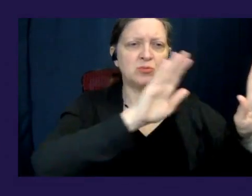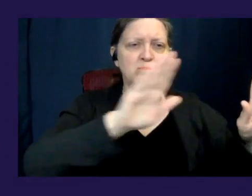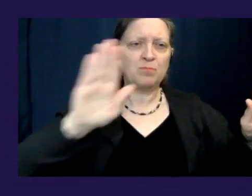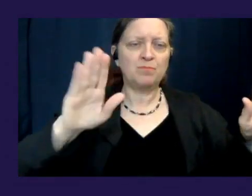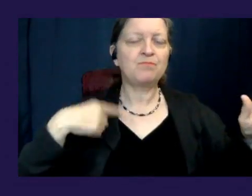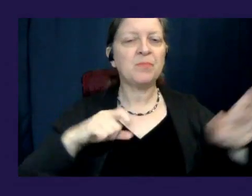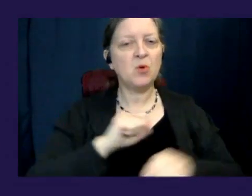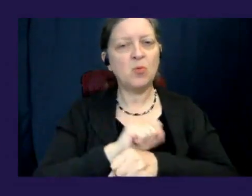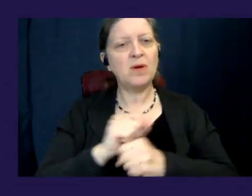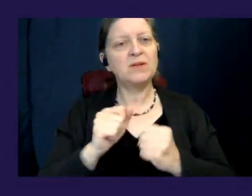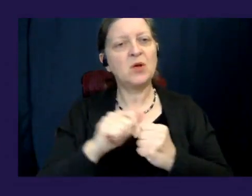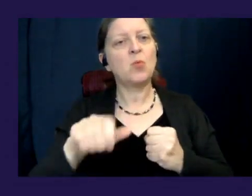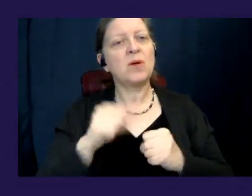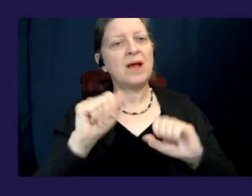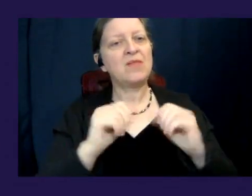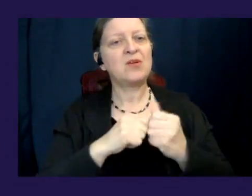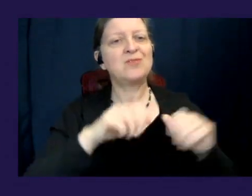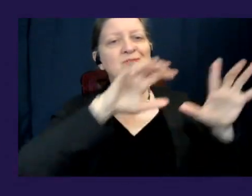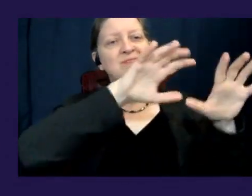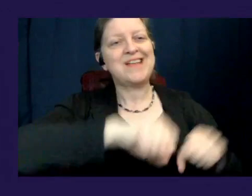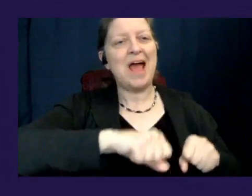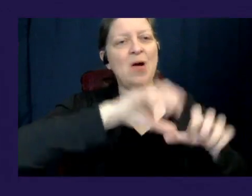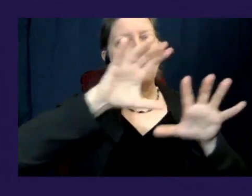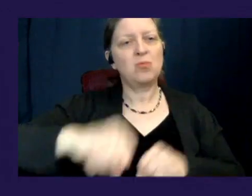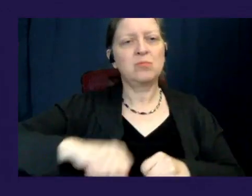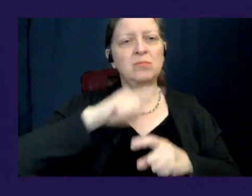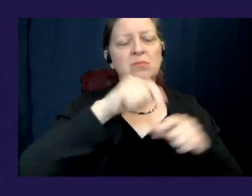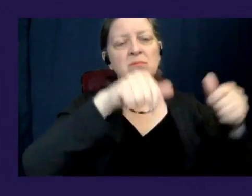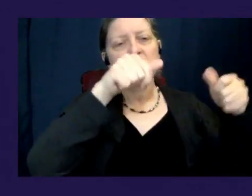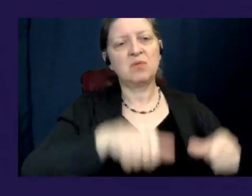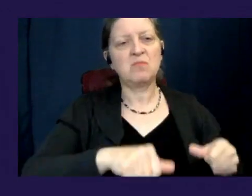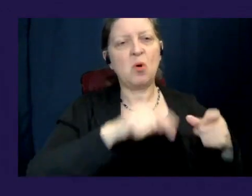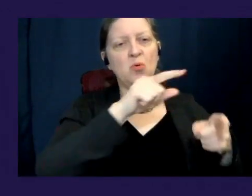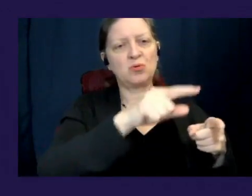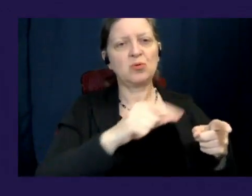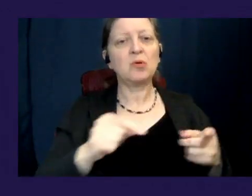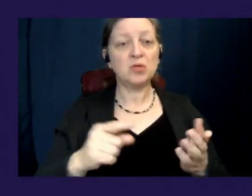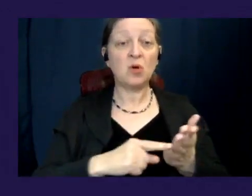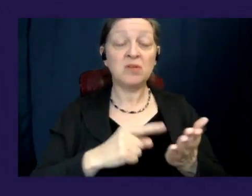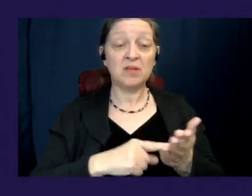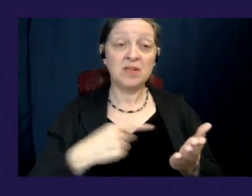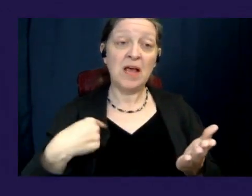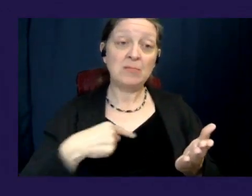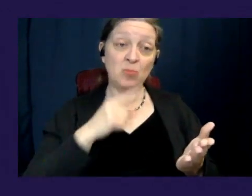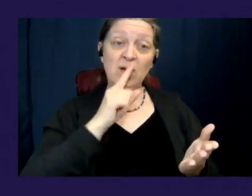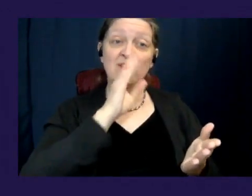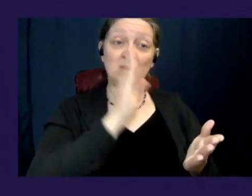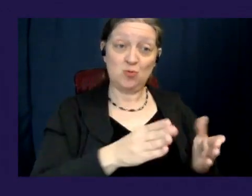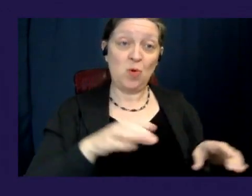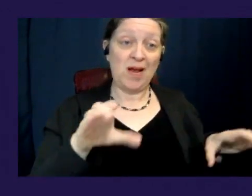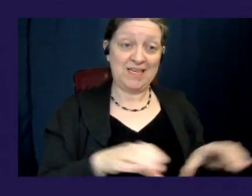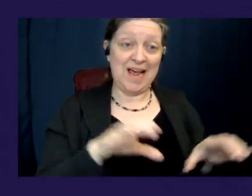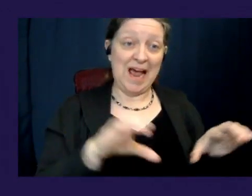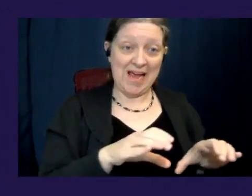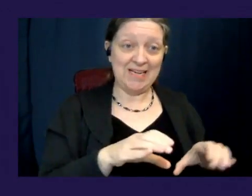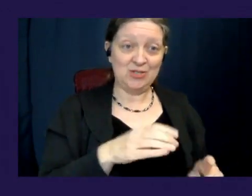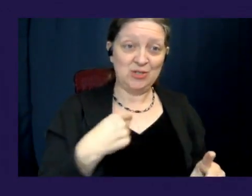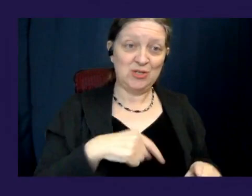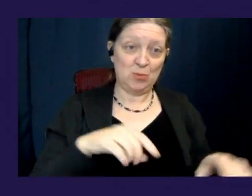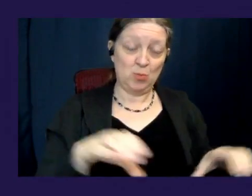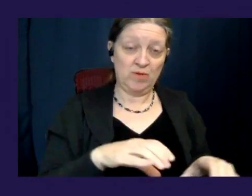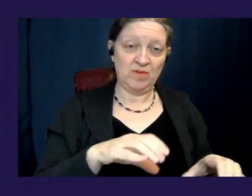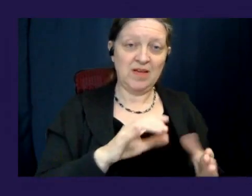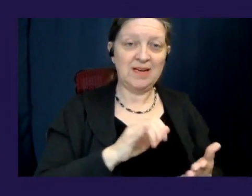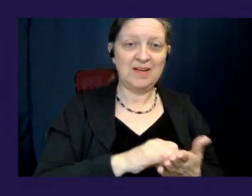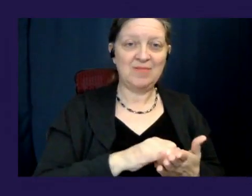agencies to take it down. So sometimes there's we've literally direct action stuff, and that's usually something that